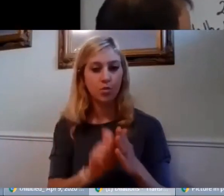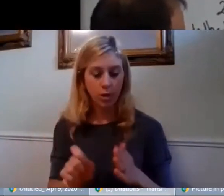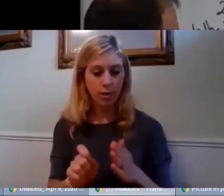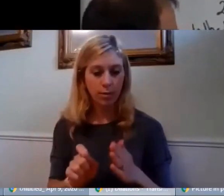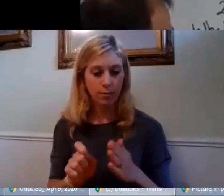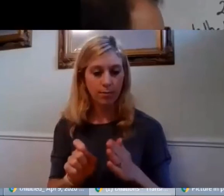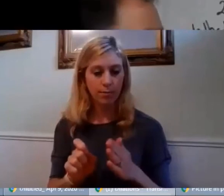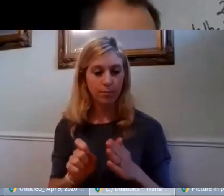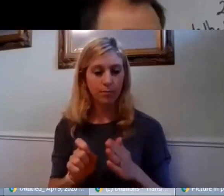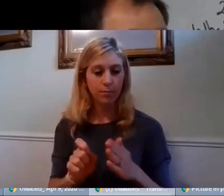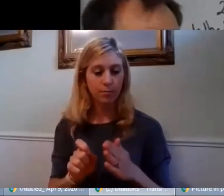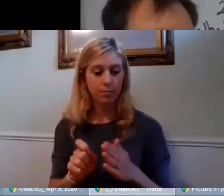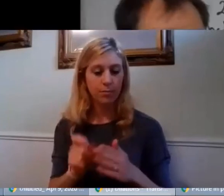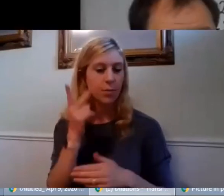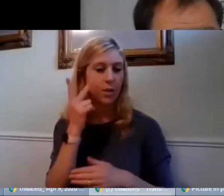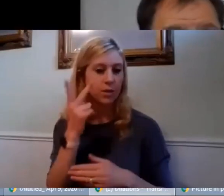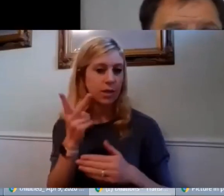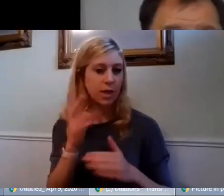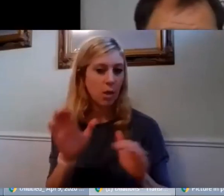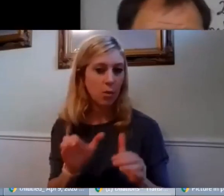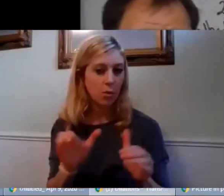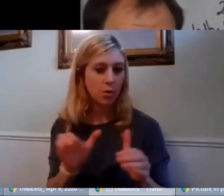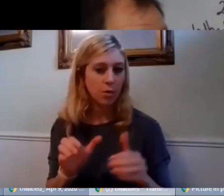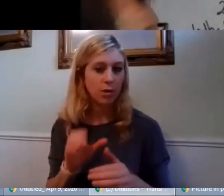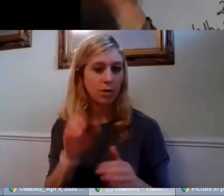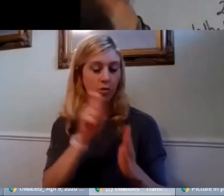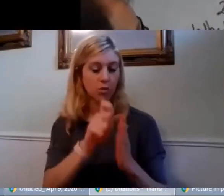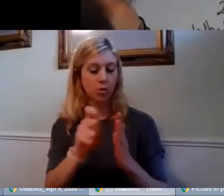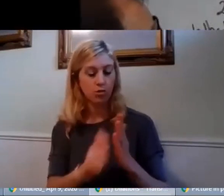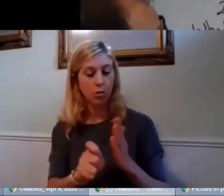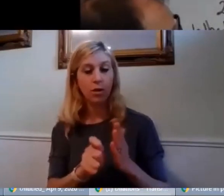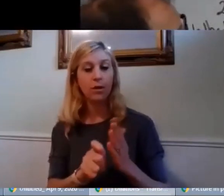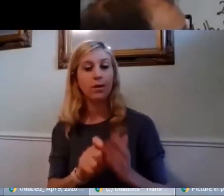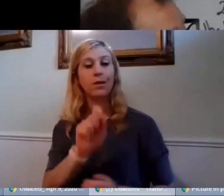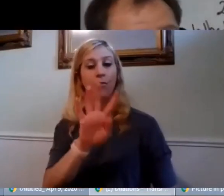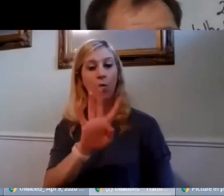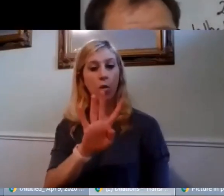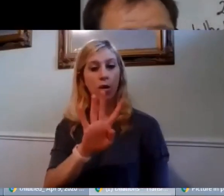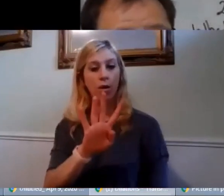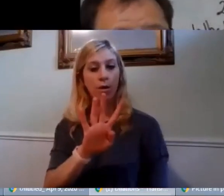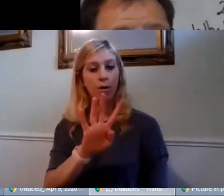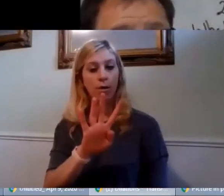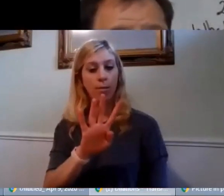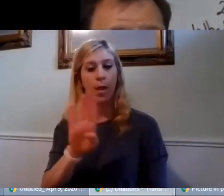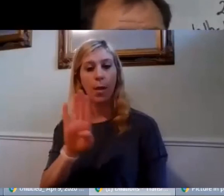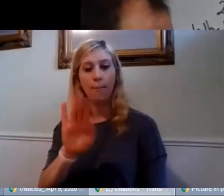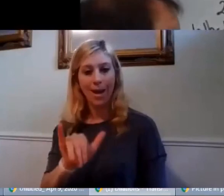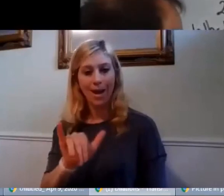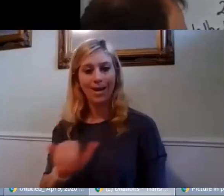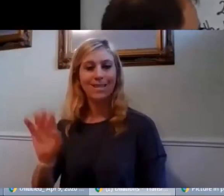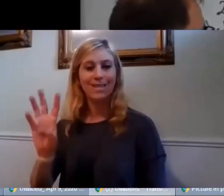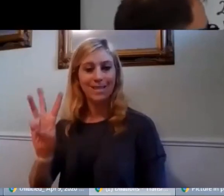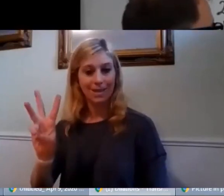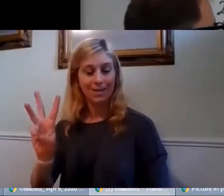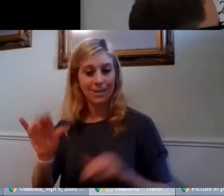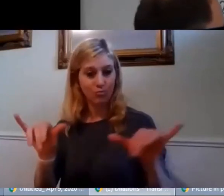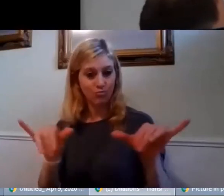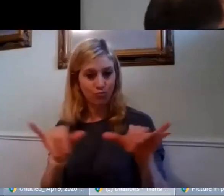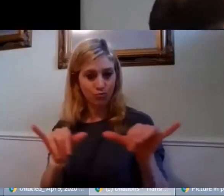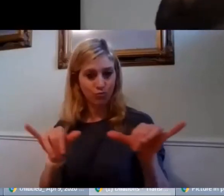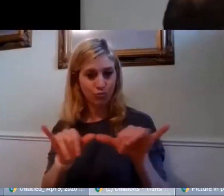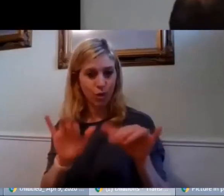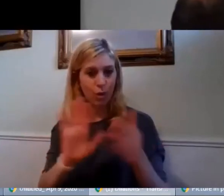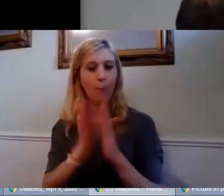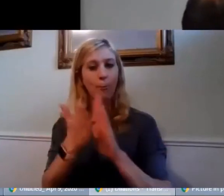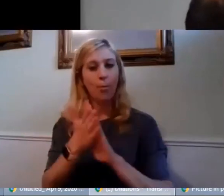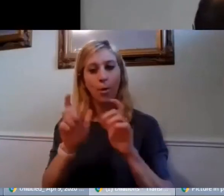6. This won't be to scale, but I'm just going to make this bigger, right? So we're going to 16 by 24. That's certainly an enlargement. So I'm